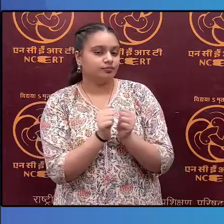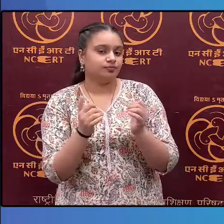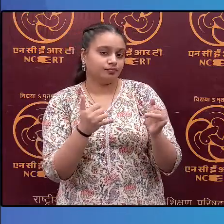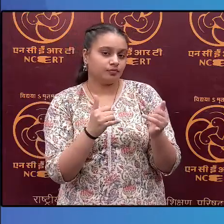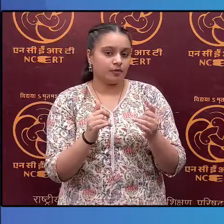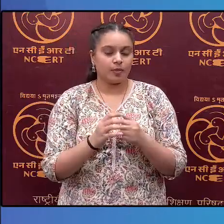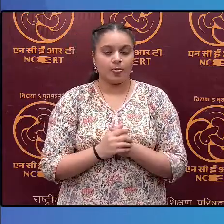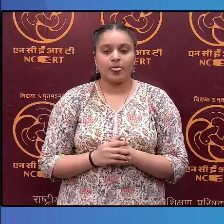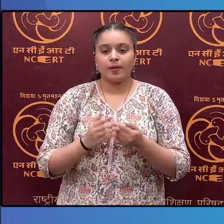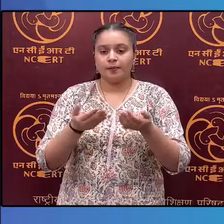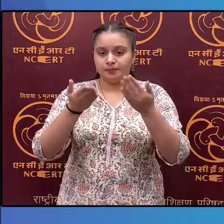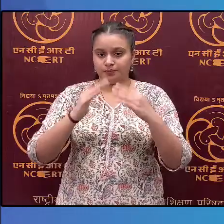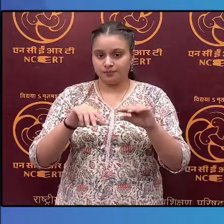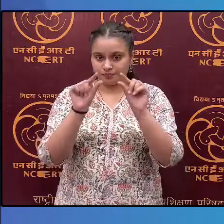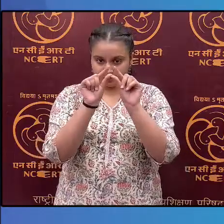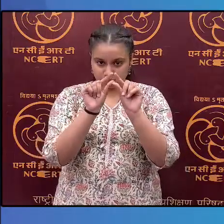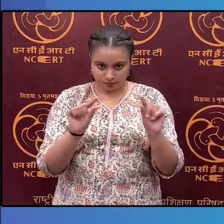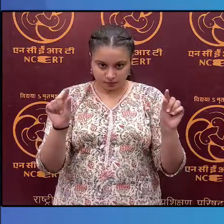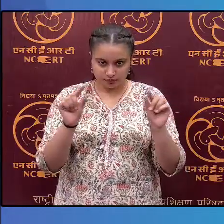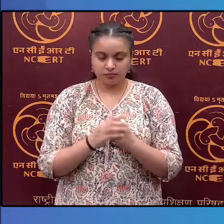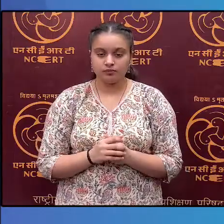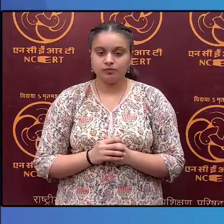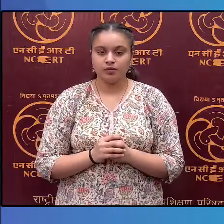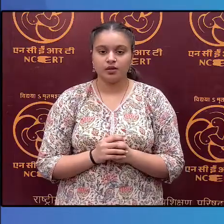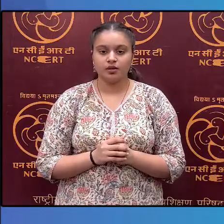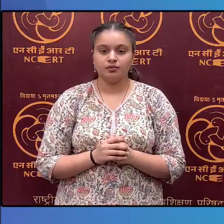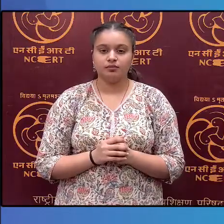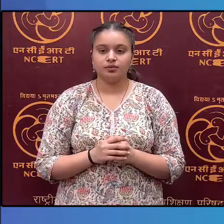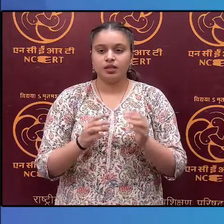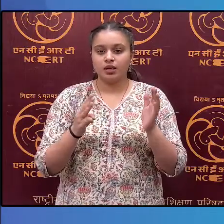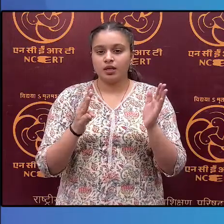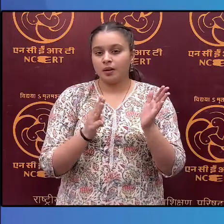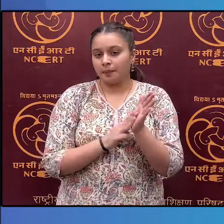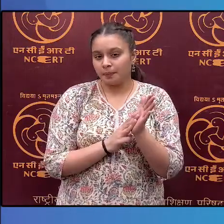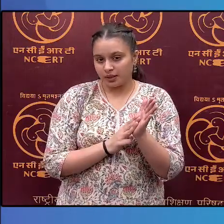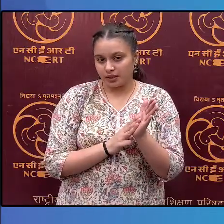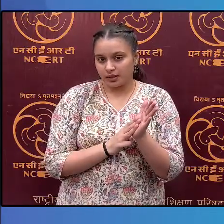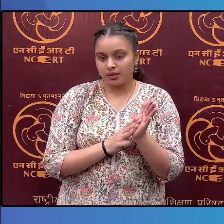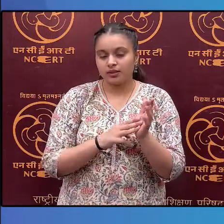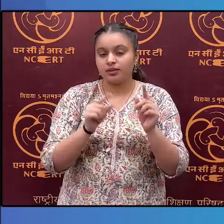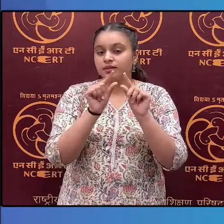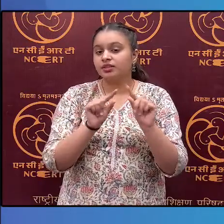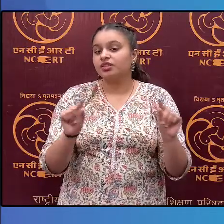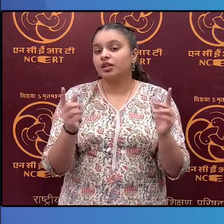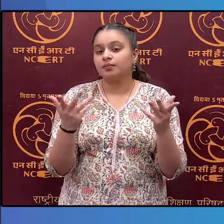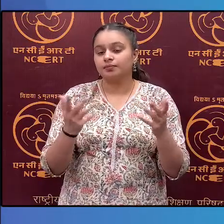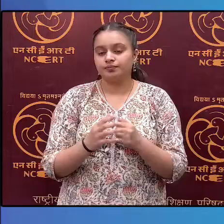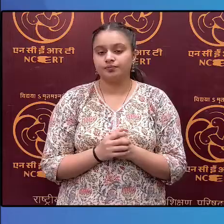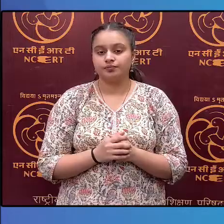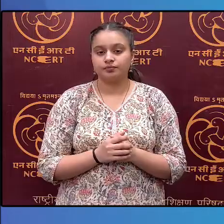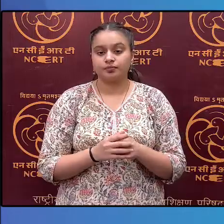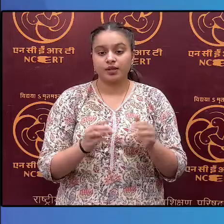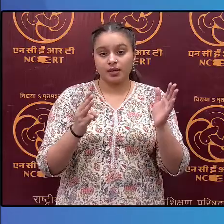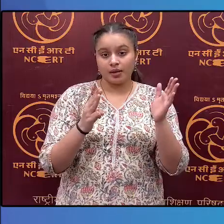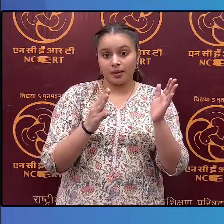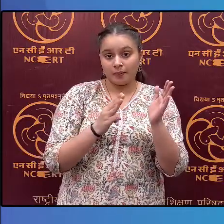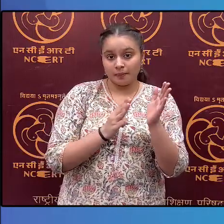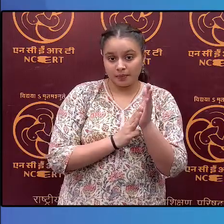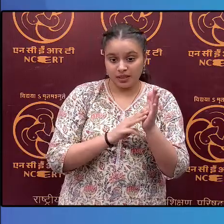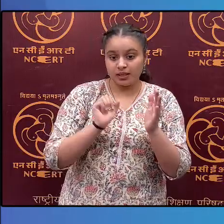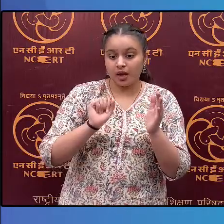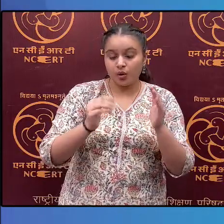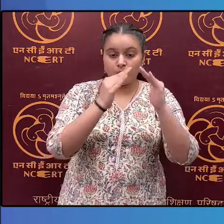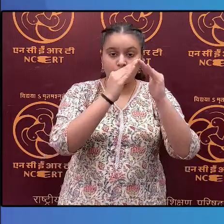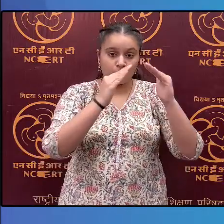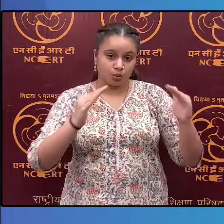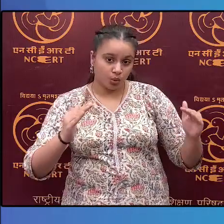Okay, next one. We can see Meena is running, I guess, and the statement is, Meena ran home to complain about